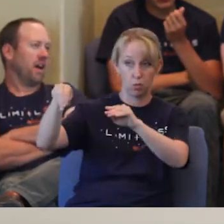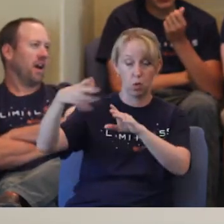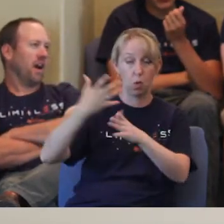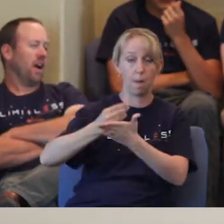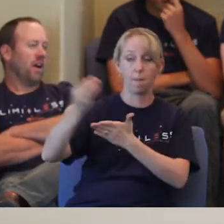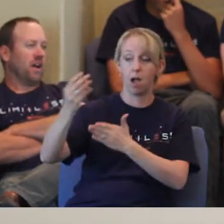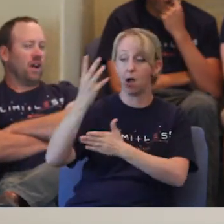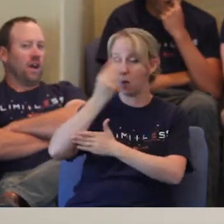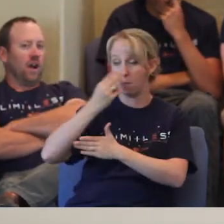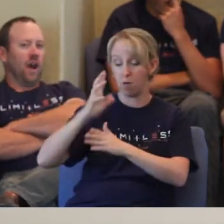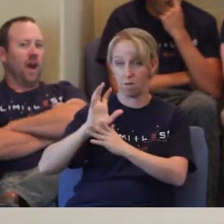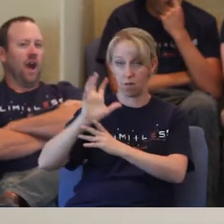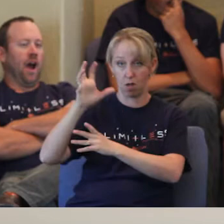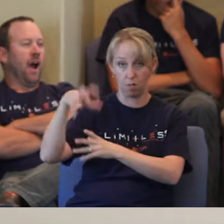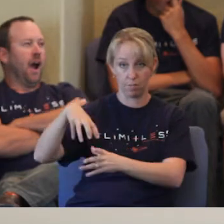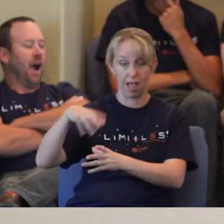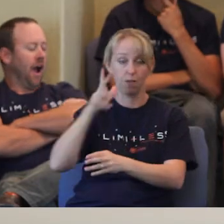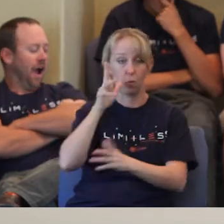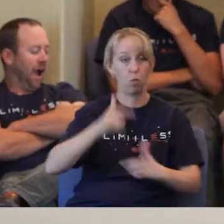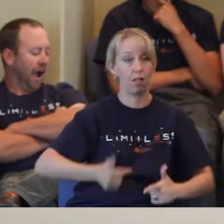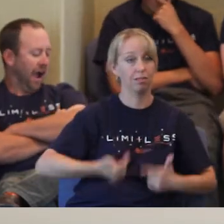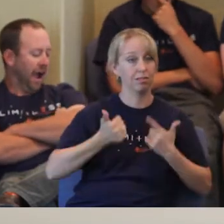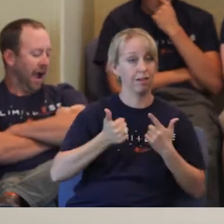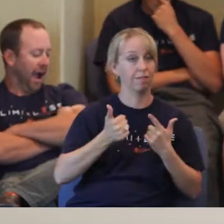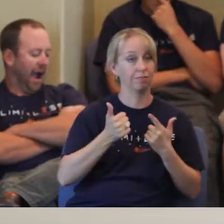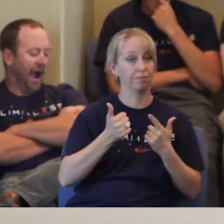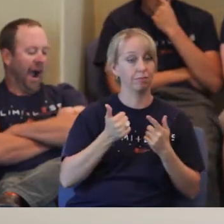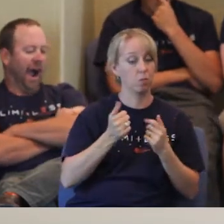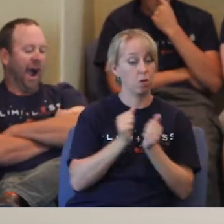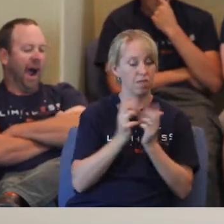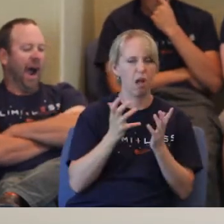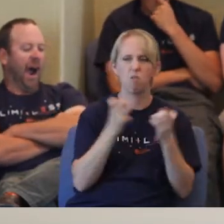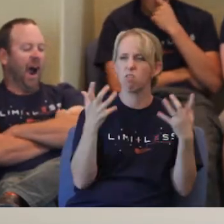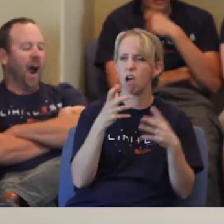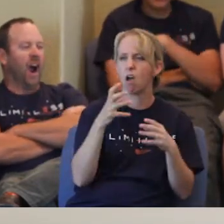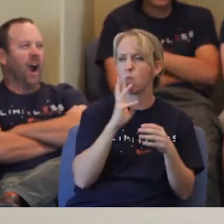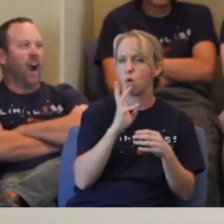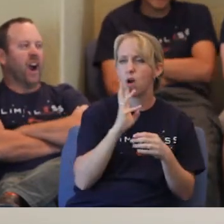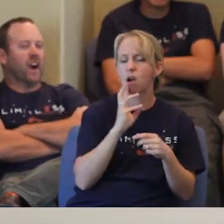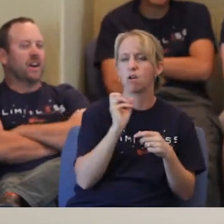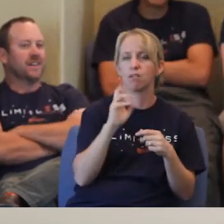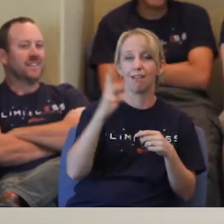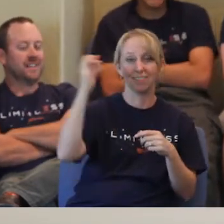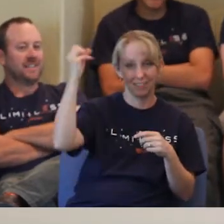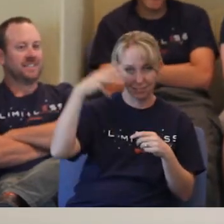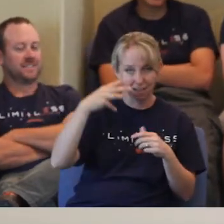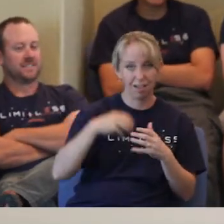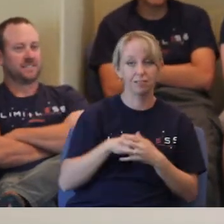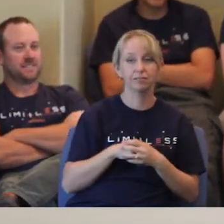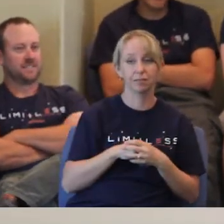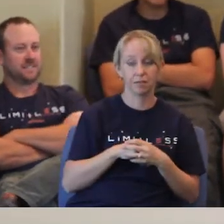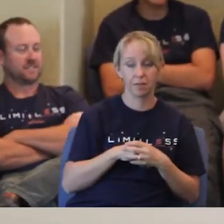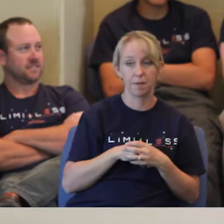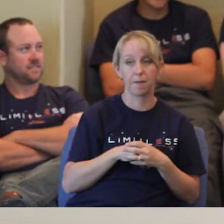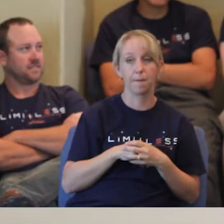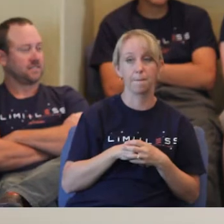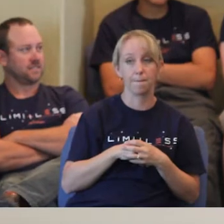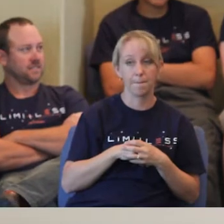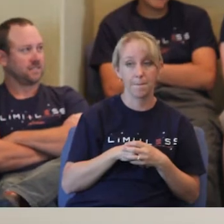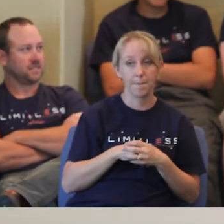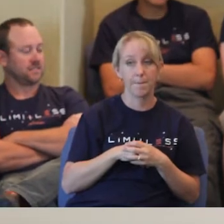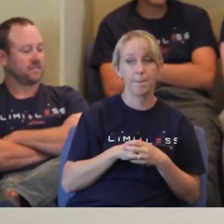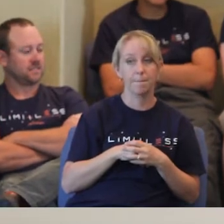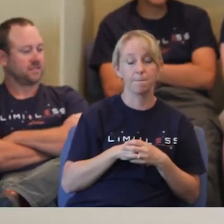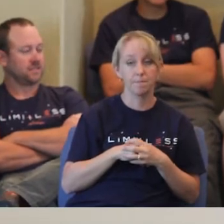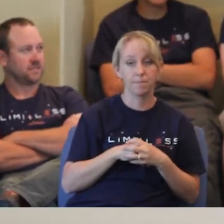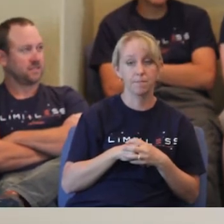plant that will live not much water, and lots of sun. And she